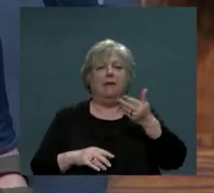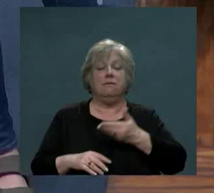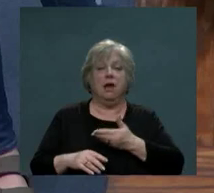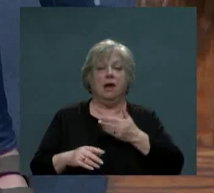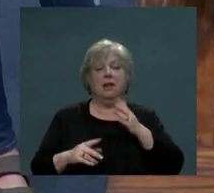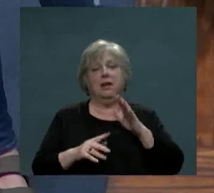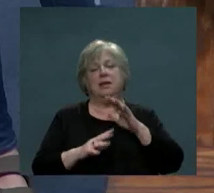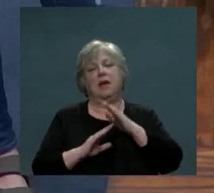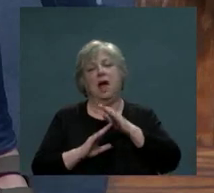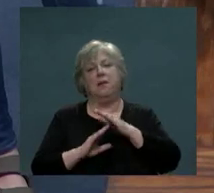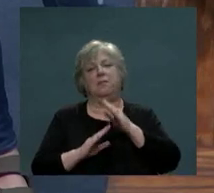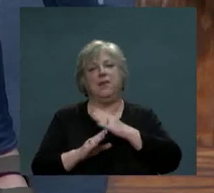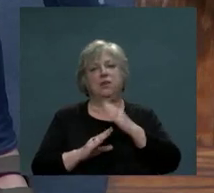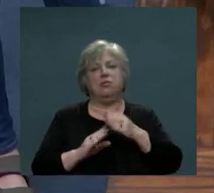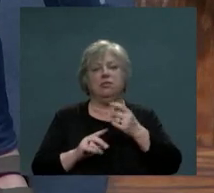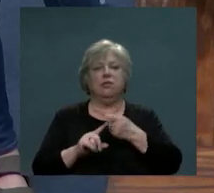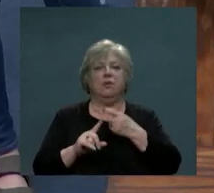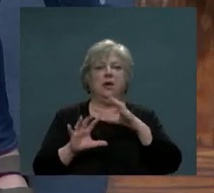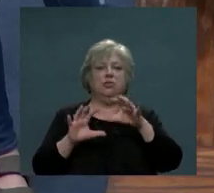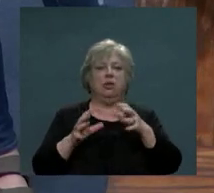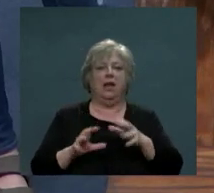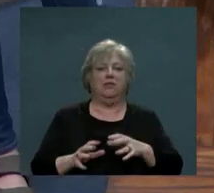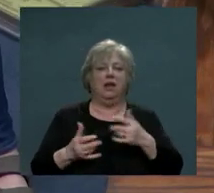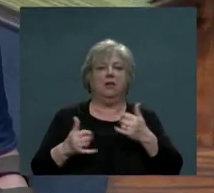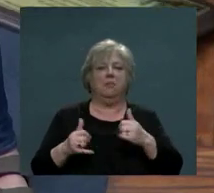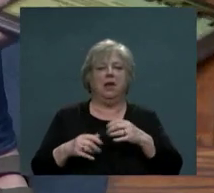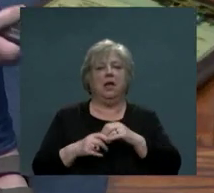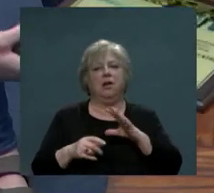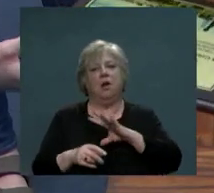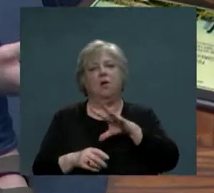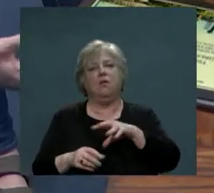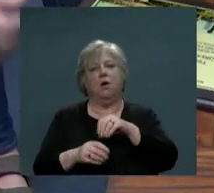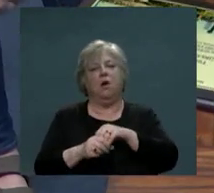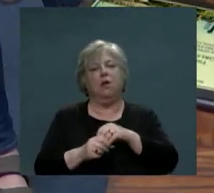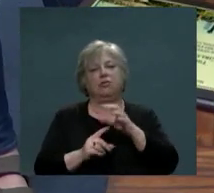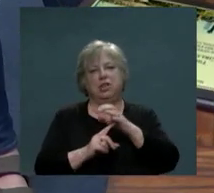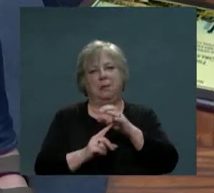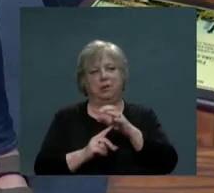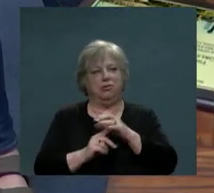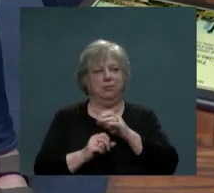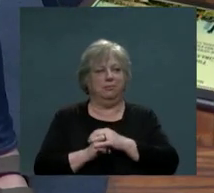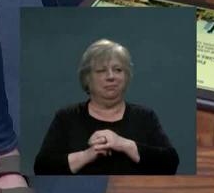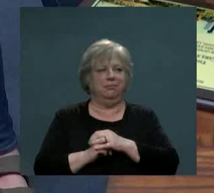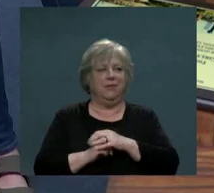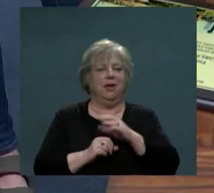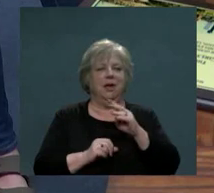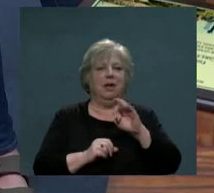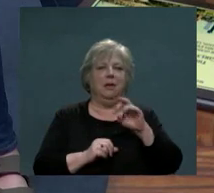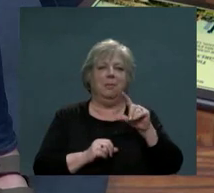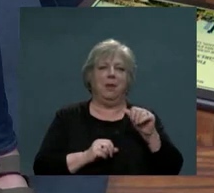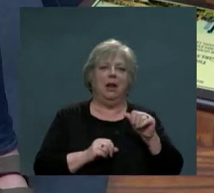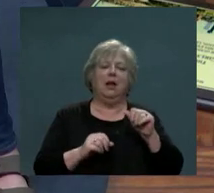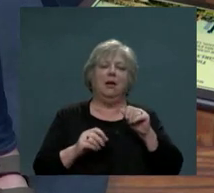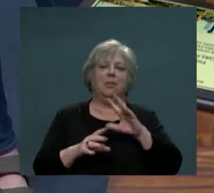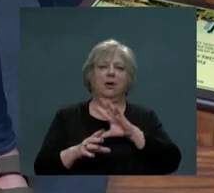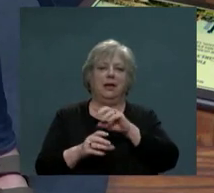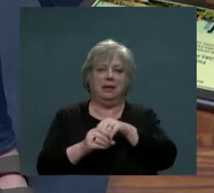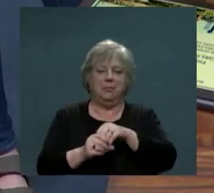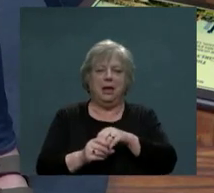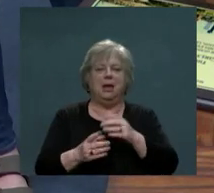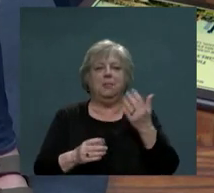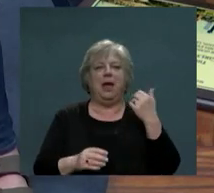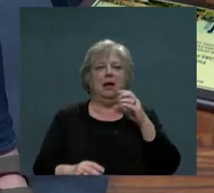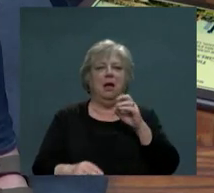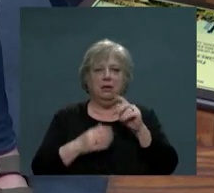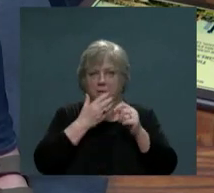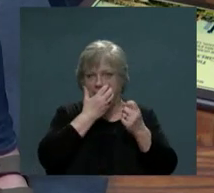Invites the top finishers from each classification to play in an overall championship. Bailey participated in this on